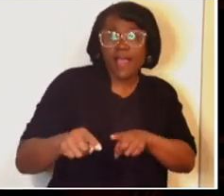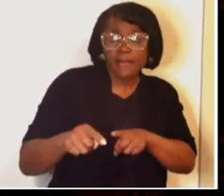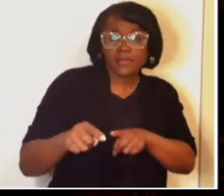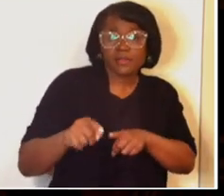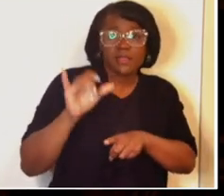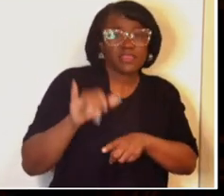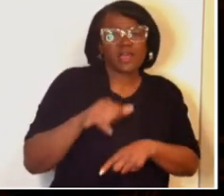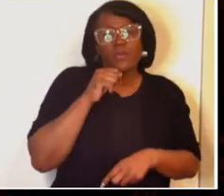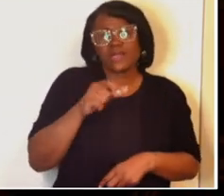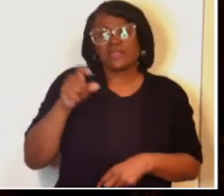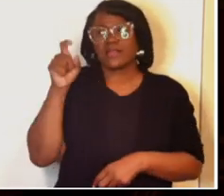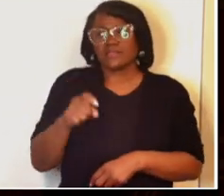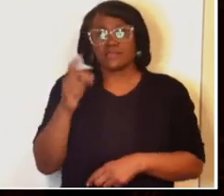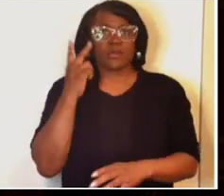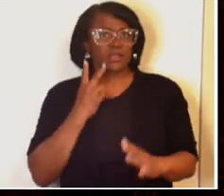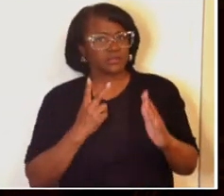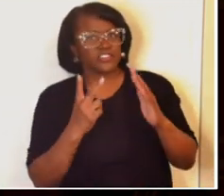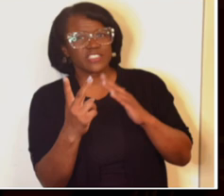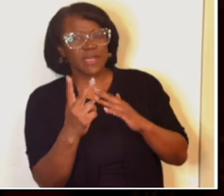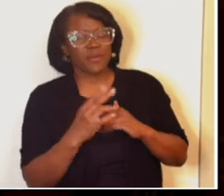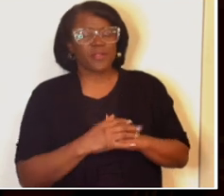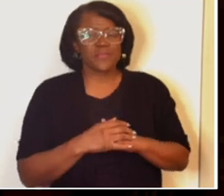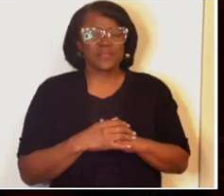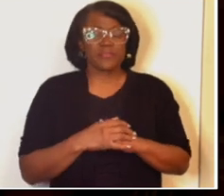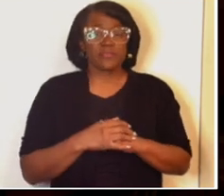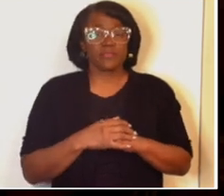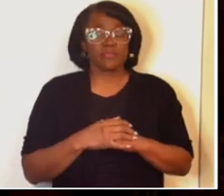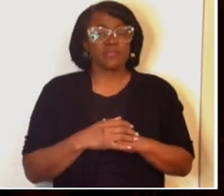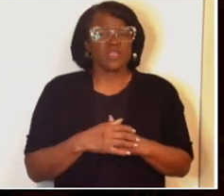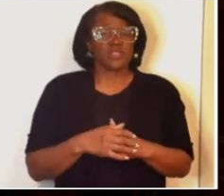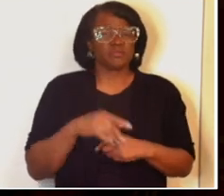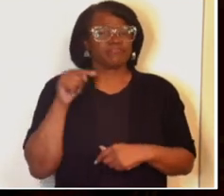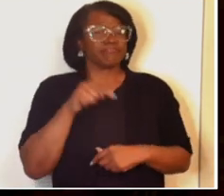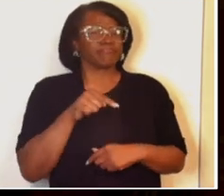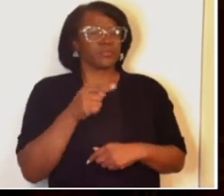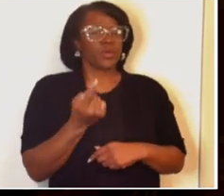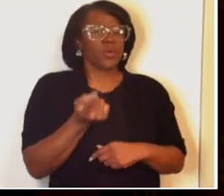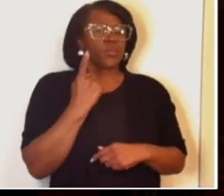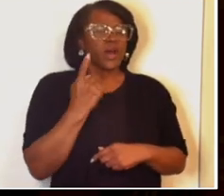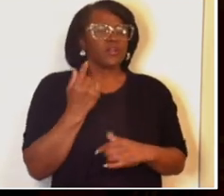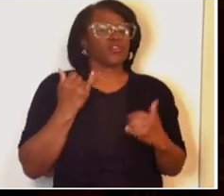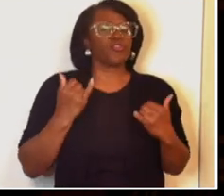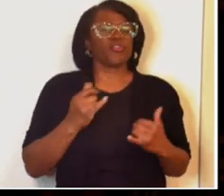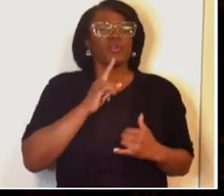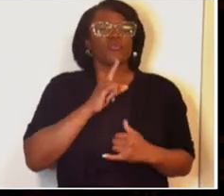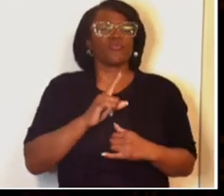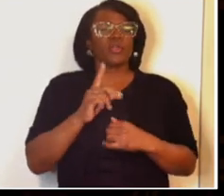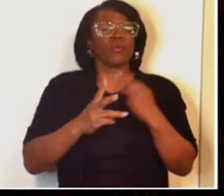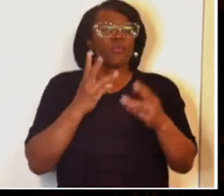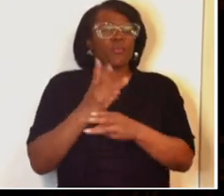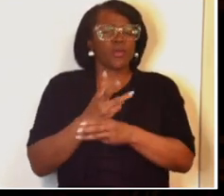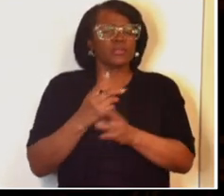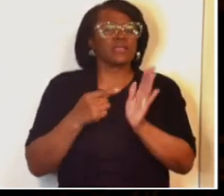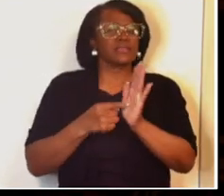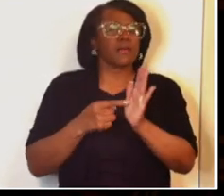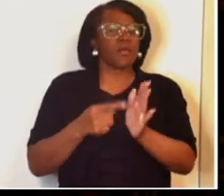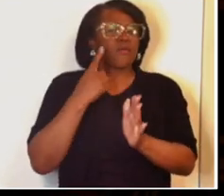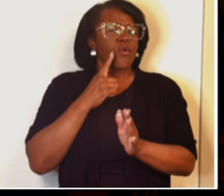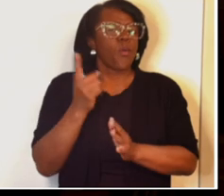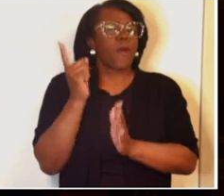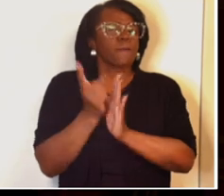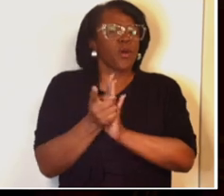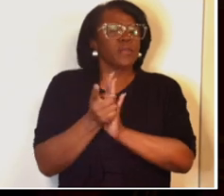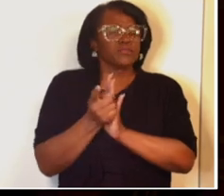necessarily foreseeable. Let's look at one current real-world example for a moment, just to get an idea of the